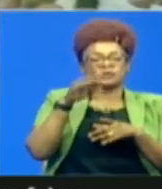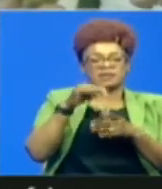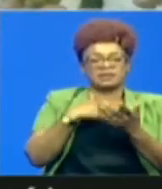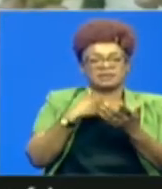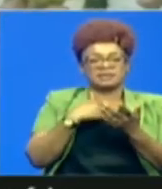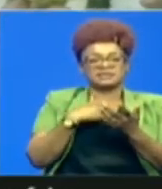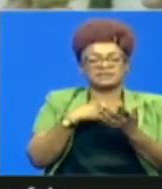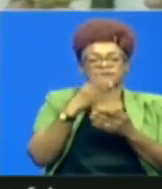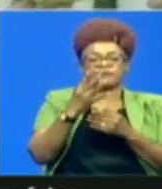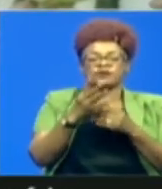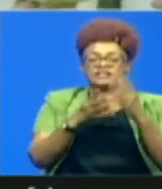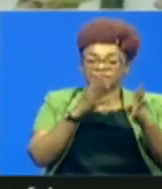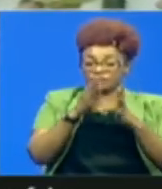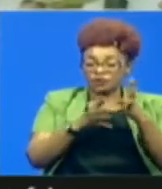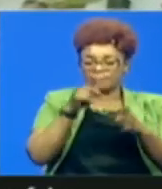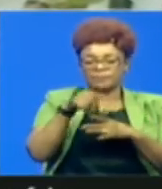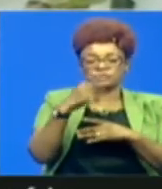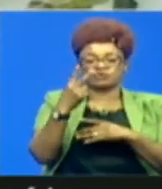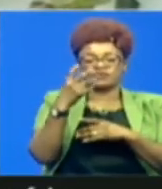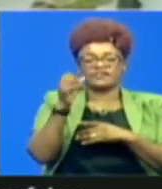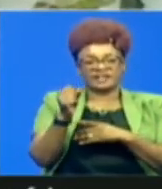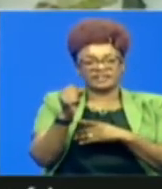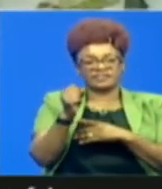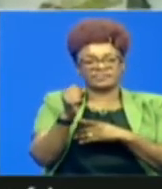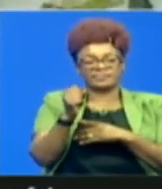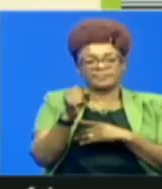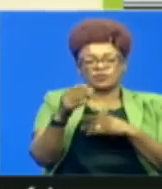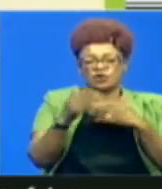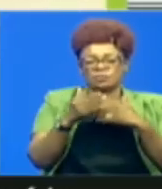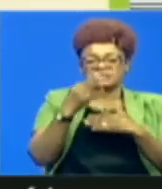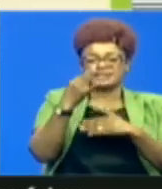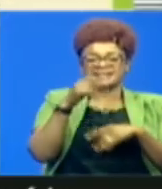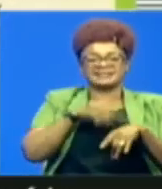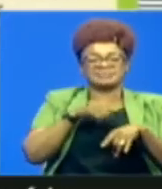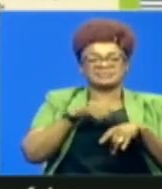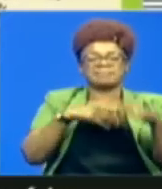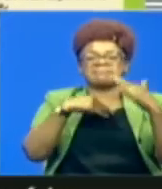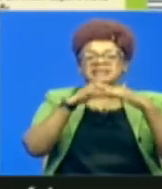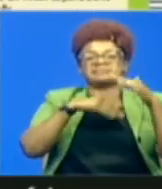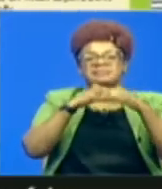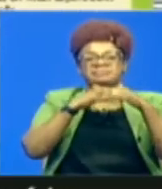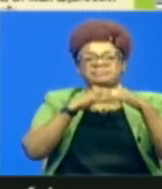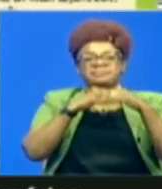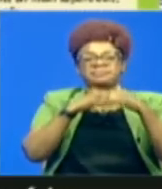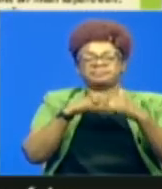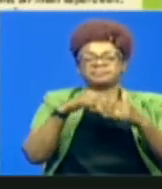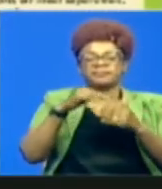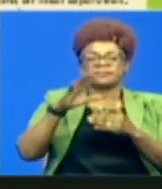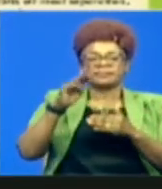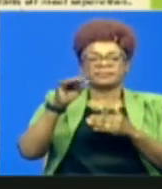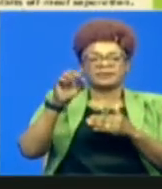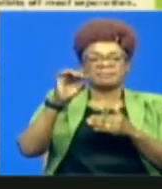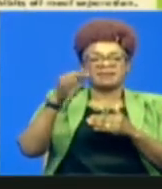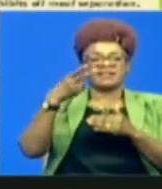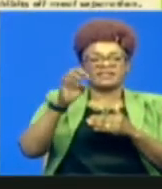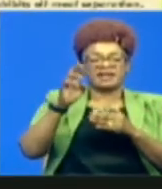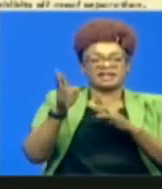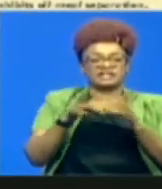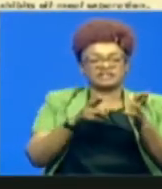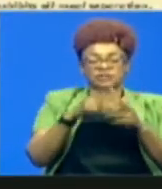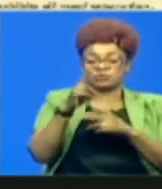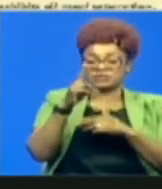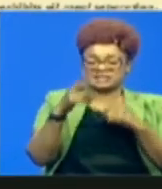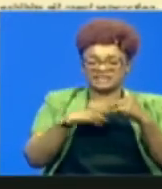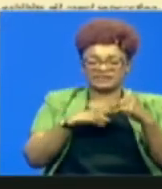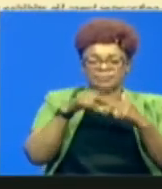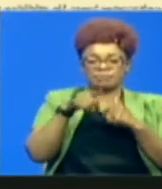whopping 44.25 parts, almost three times the maximum. Mother Nature's level of aflatoxin is